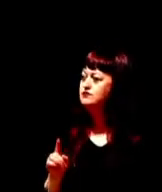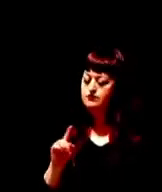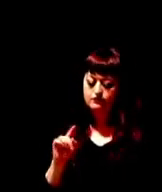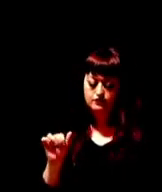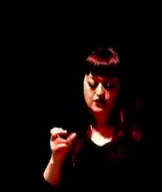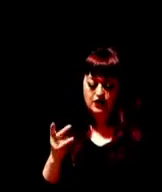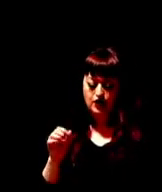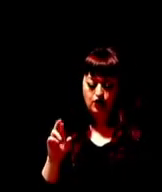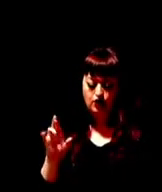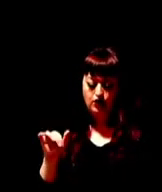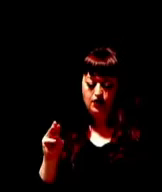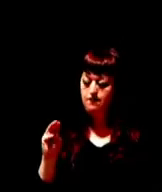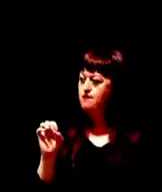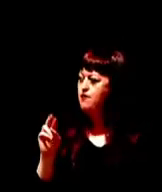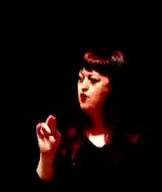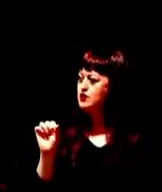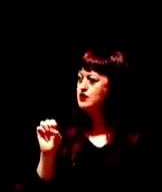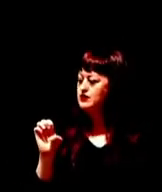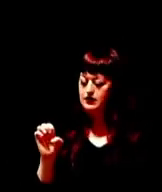Zachary Morse.